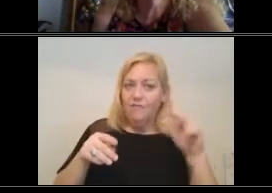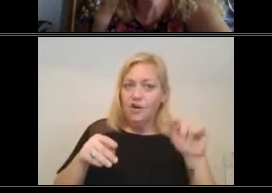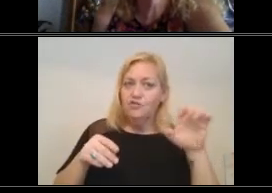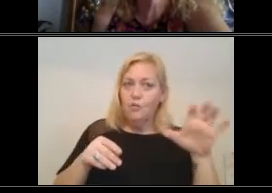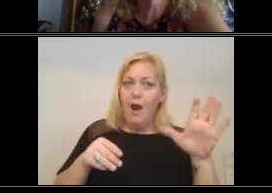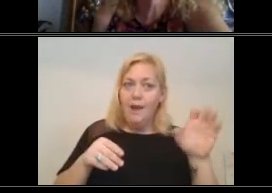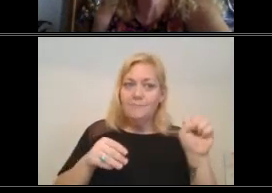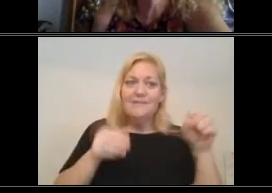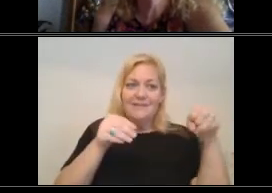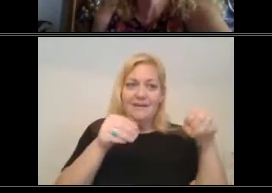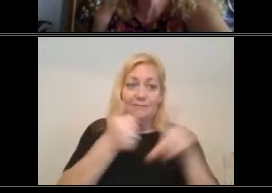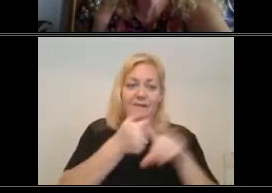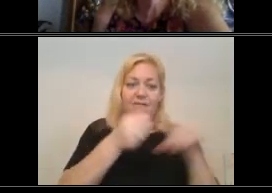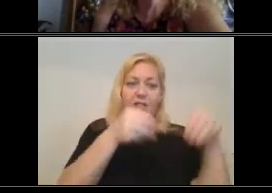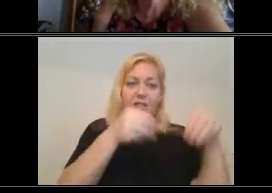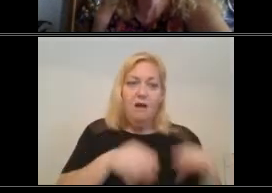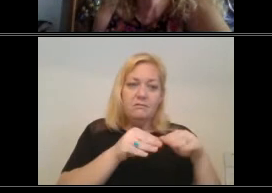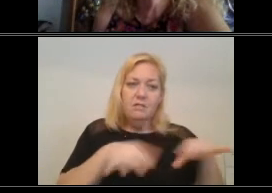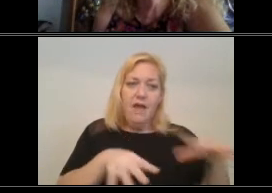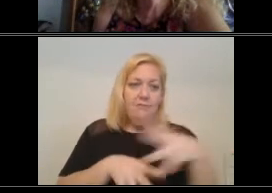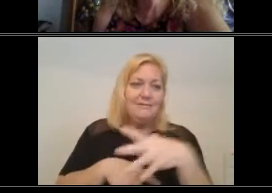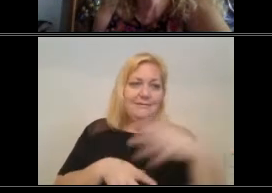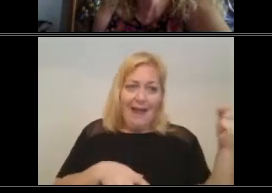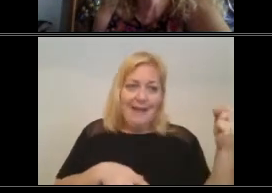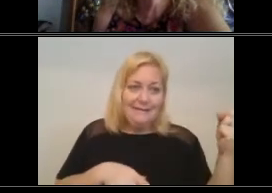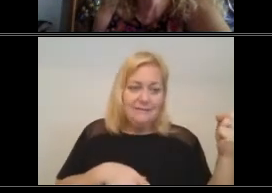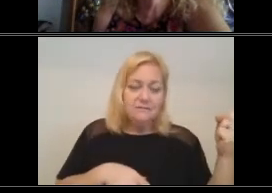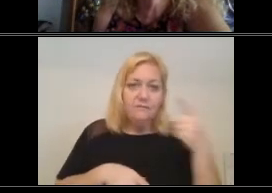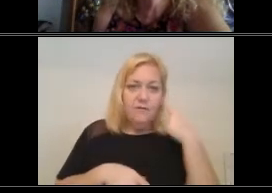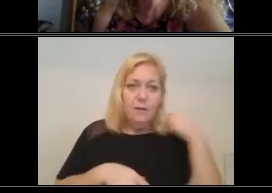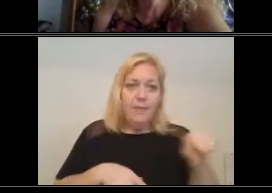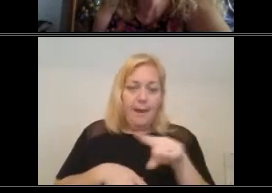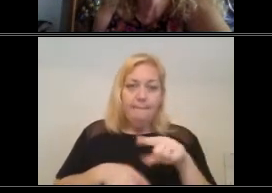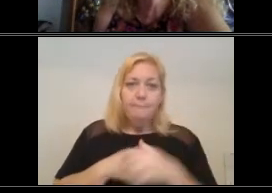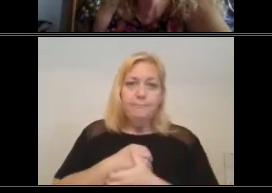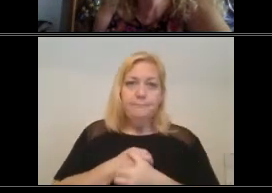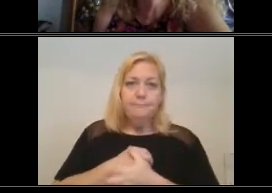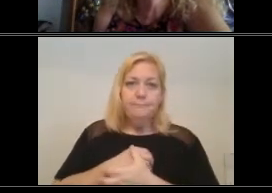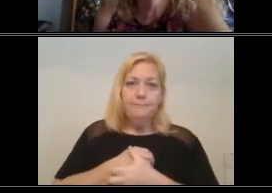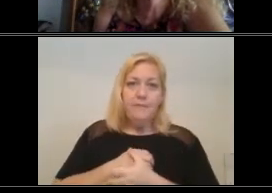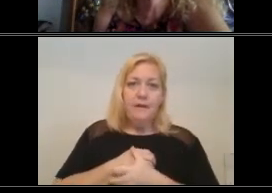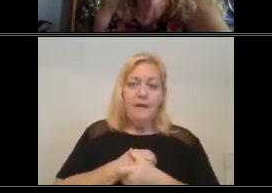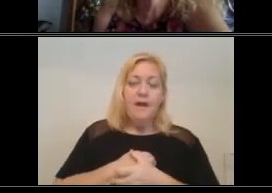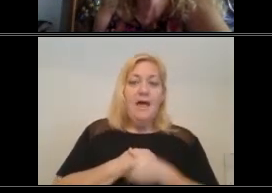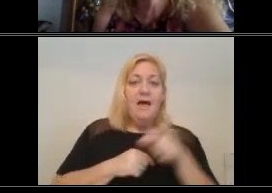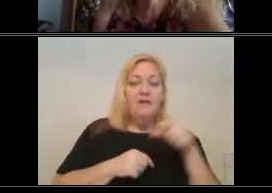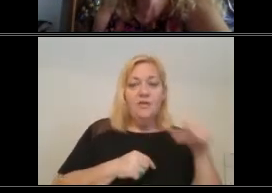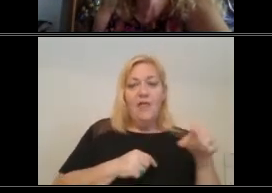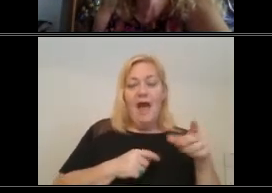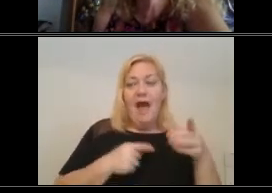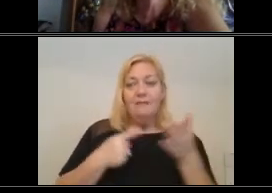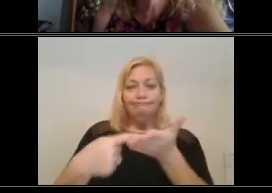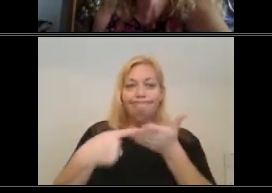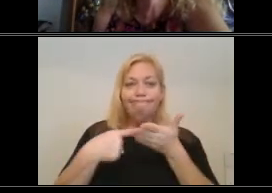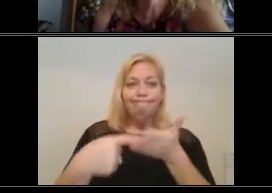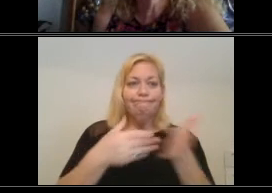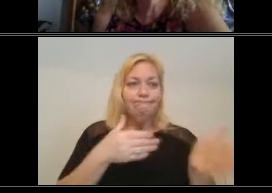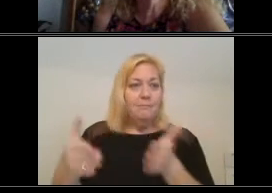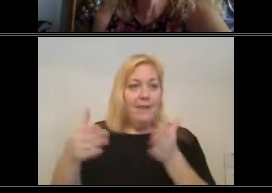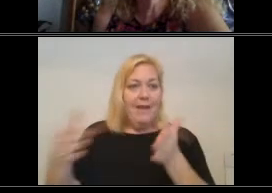land and it was taken violently away from them, and so that diplomatic planning relationship